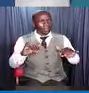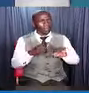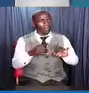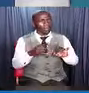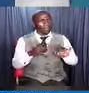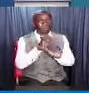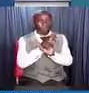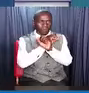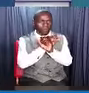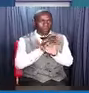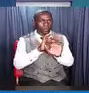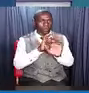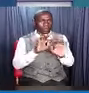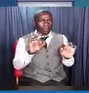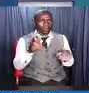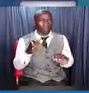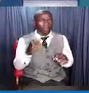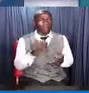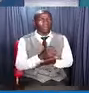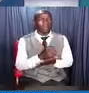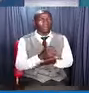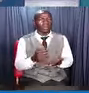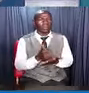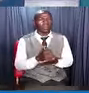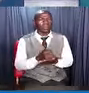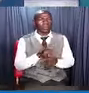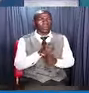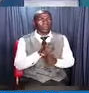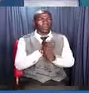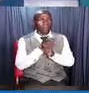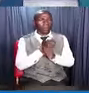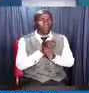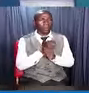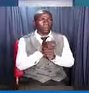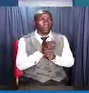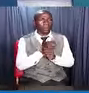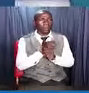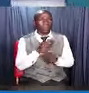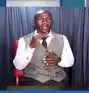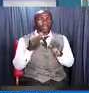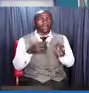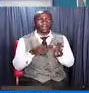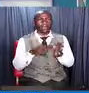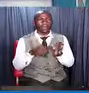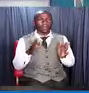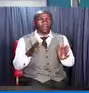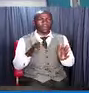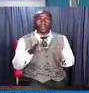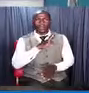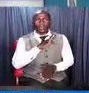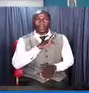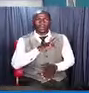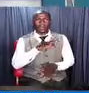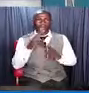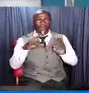hakuna watchman. But there is no watchman. Amen. Yeah. Watchman, the guard. Je, mtu huyu, is this person? Bado tunda la